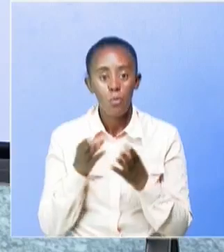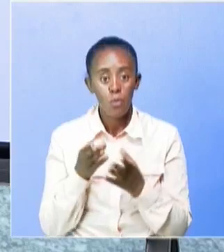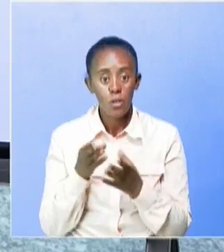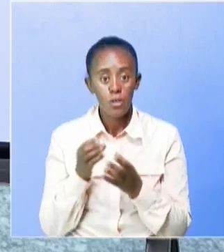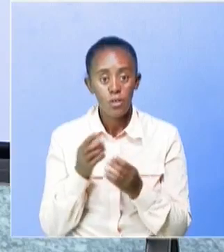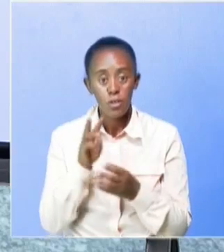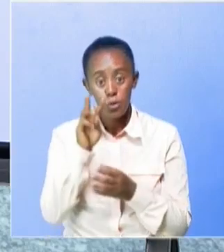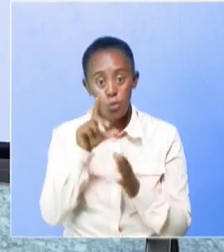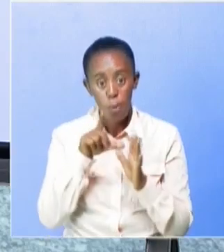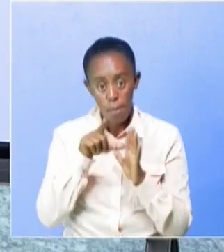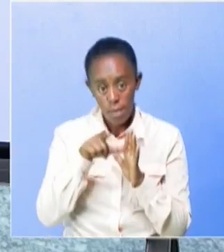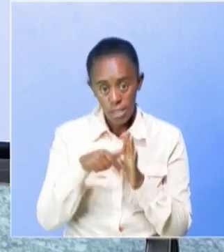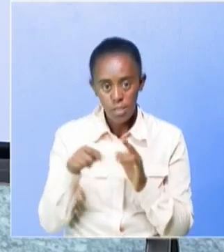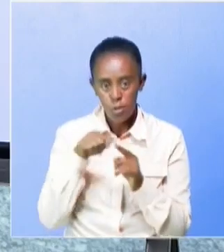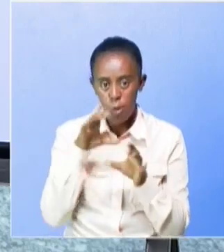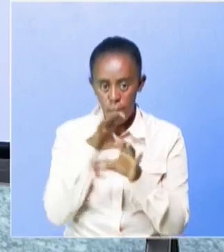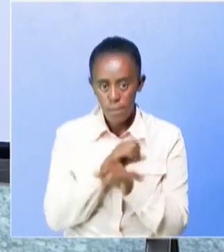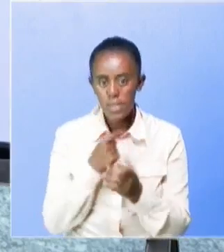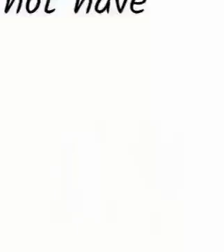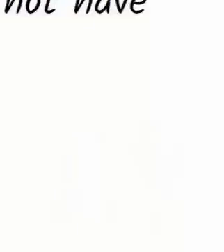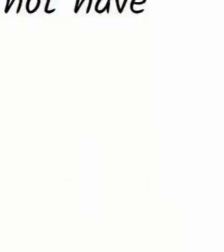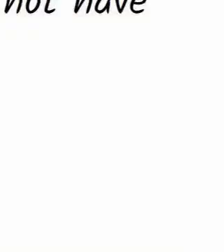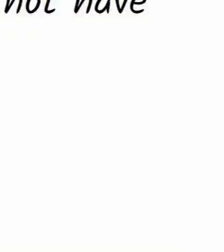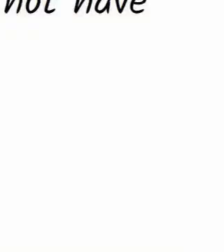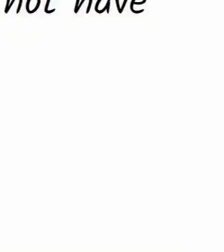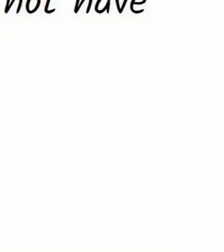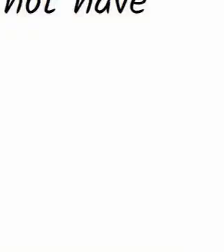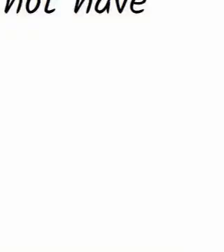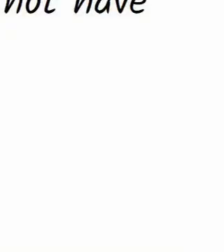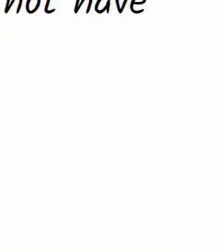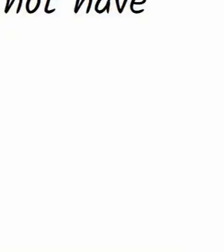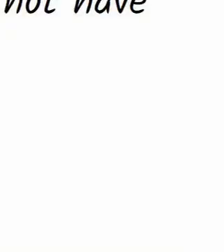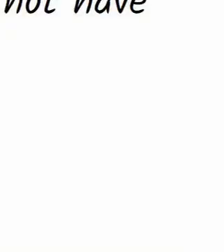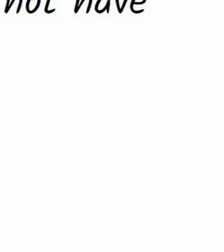you 2 minutes to complete this classwork.